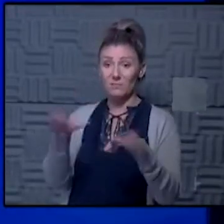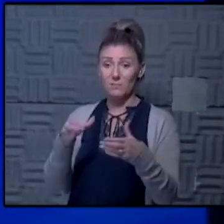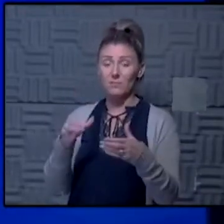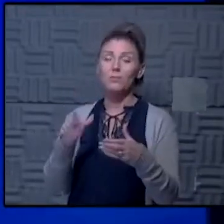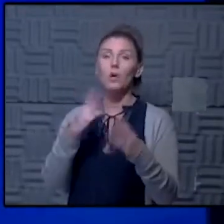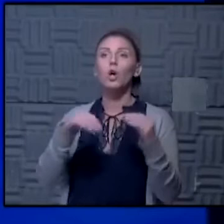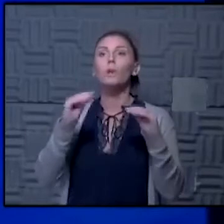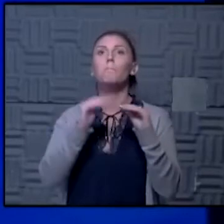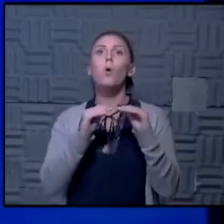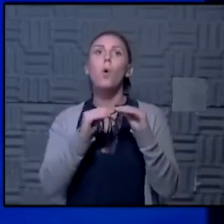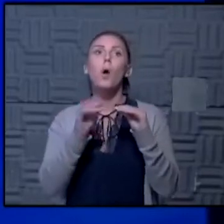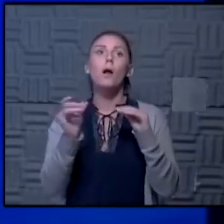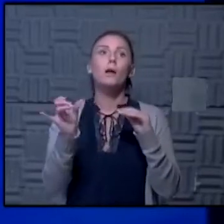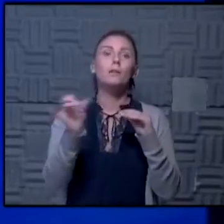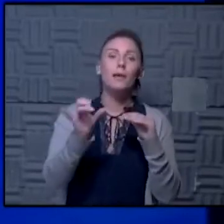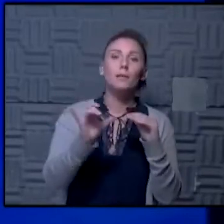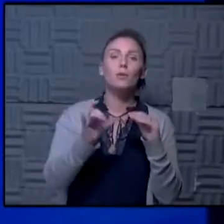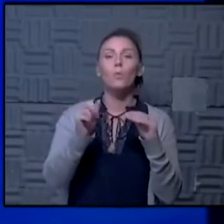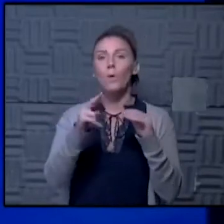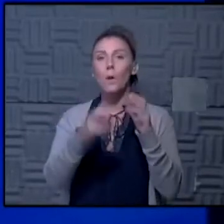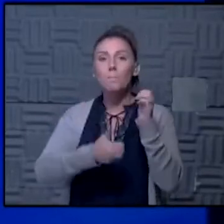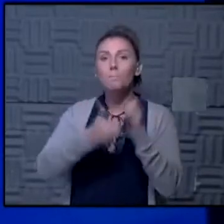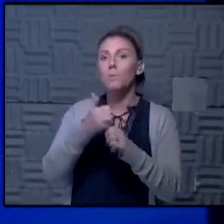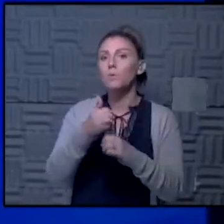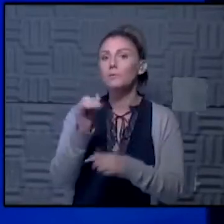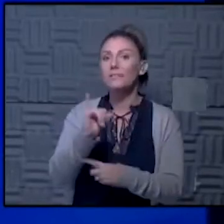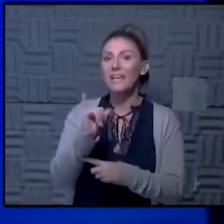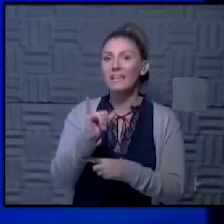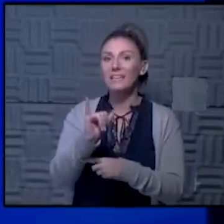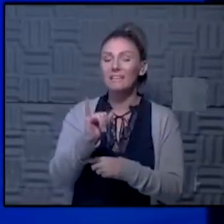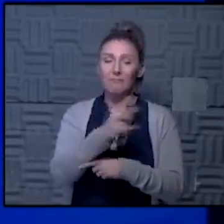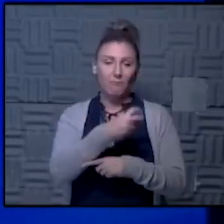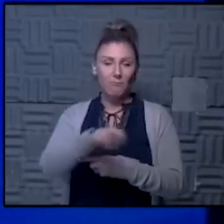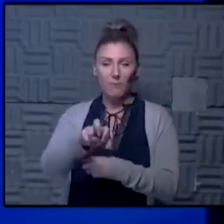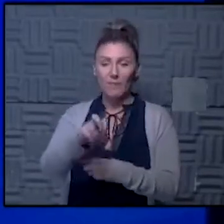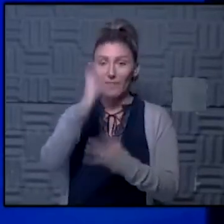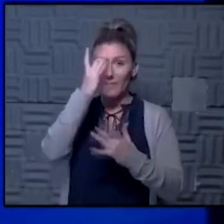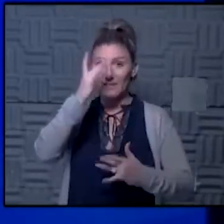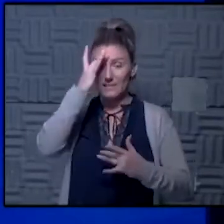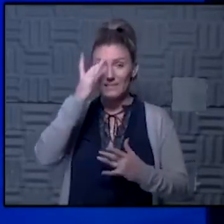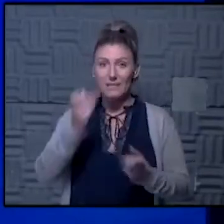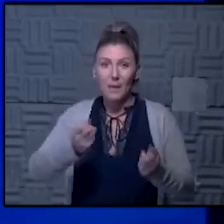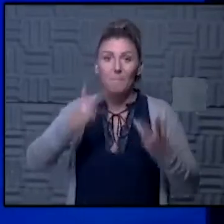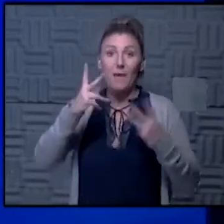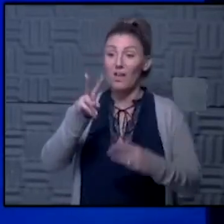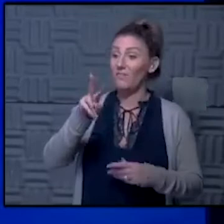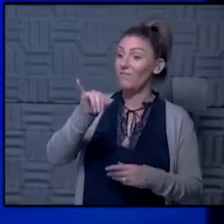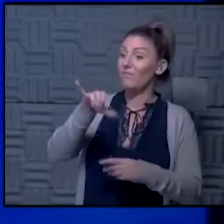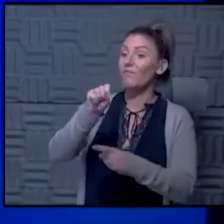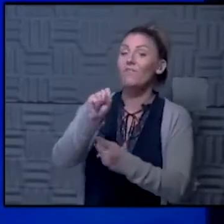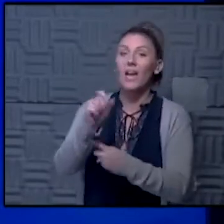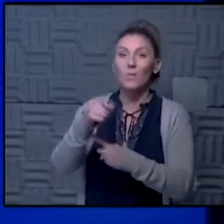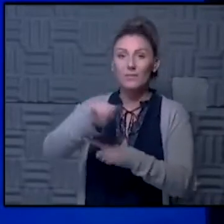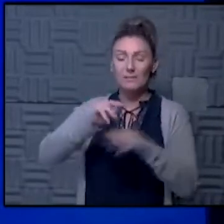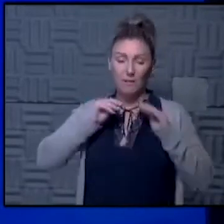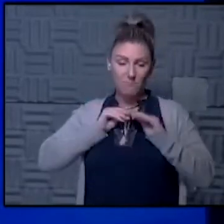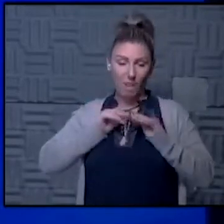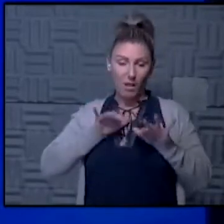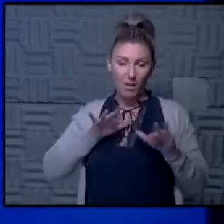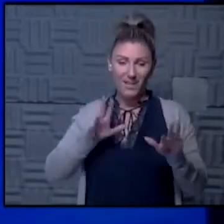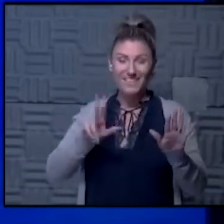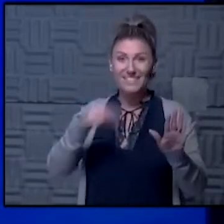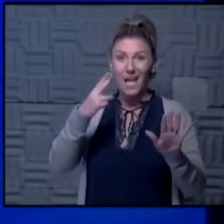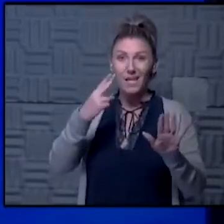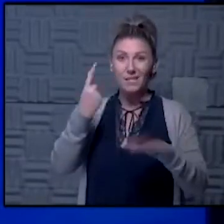actually more likely or most likely to transmit the disease. The amount of virus that they are shedding is highest the